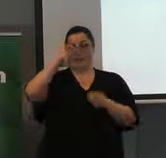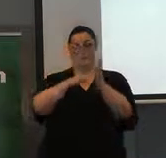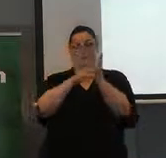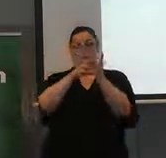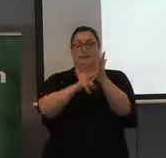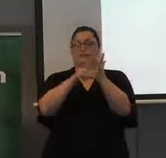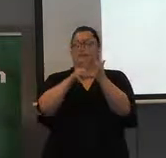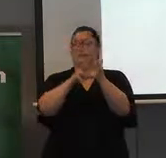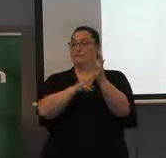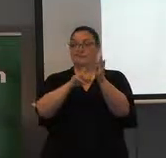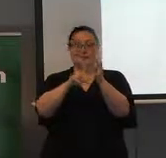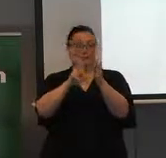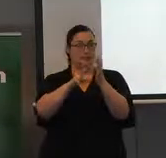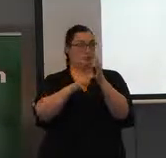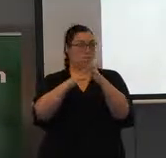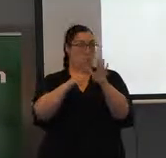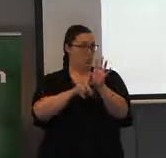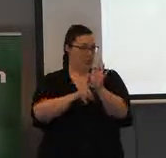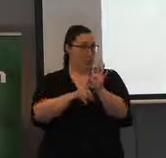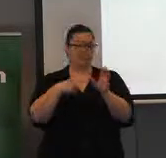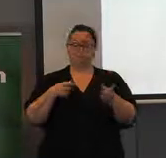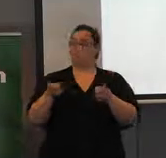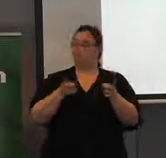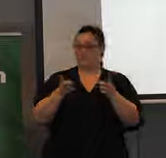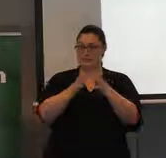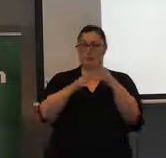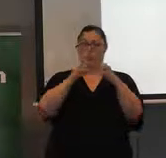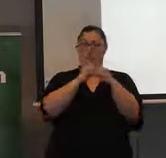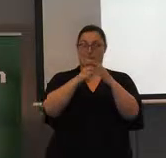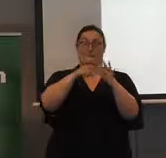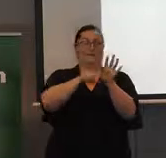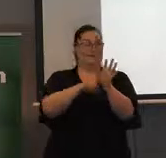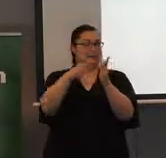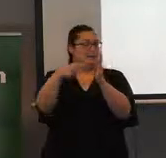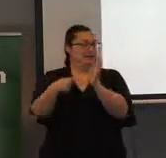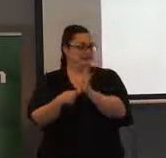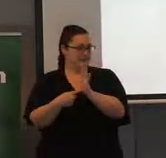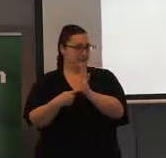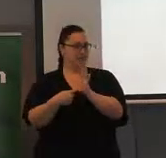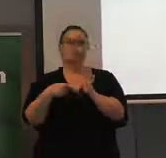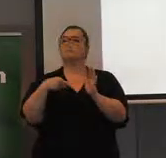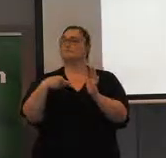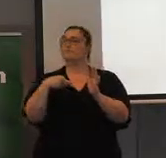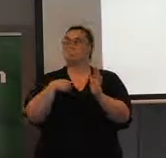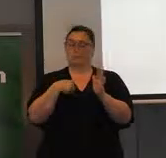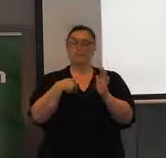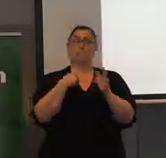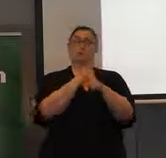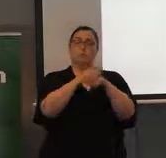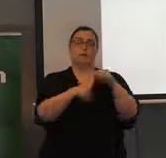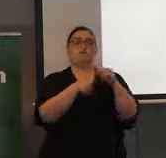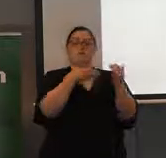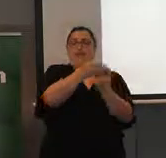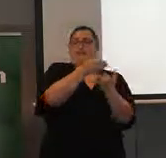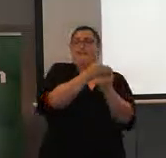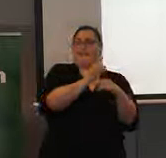My name is Vivienne Conway, and I'm the director of WCAG IT. We're accessibility consultants, and that's all